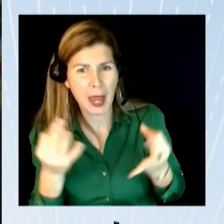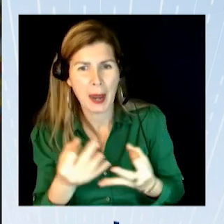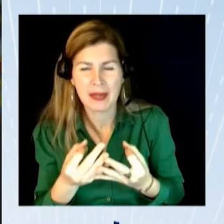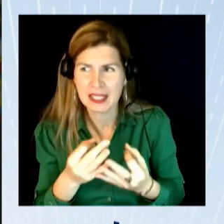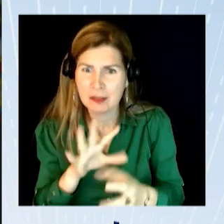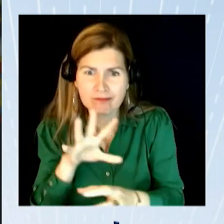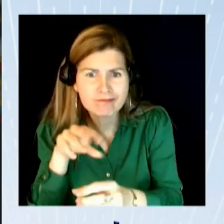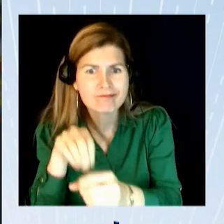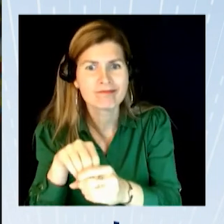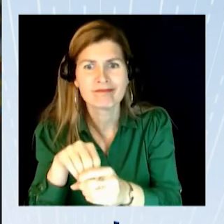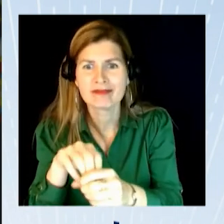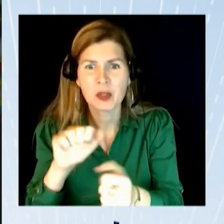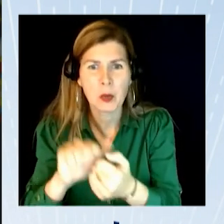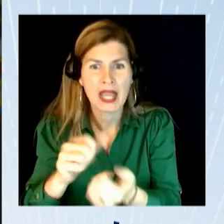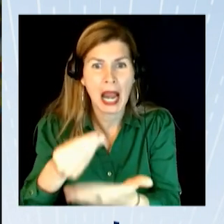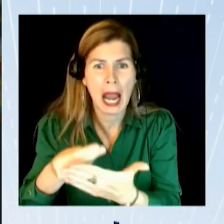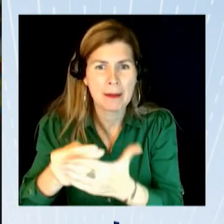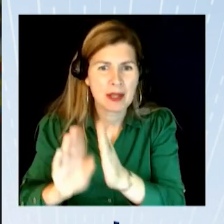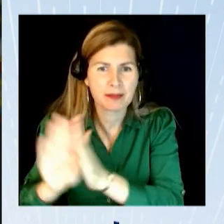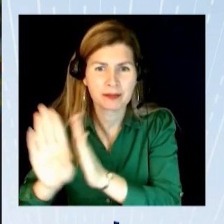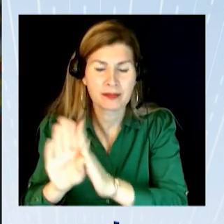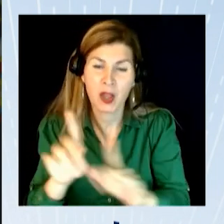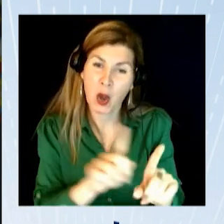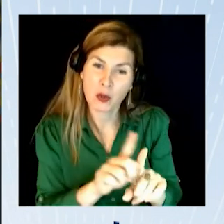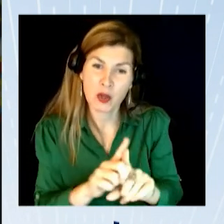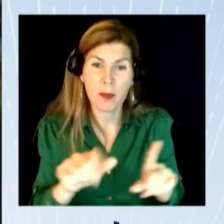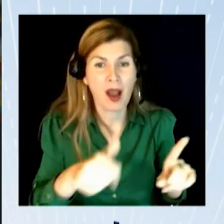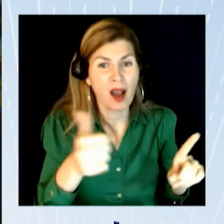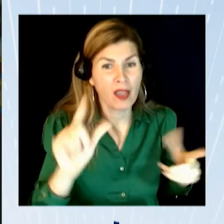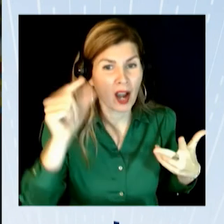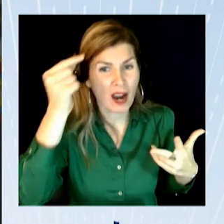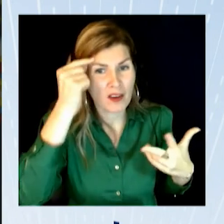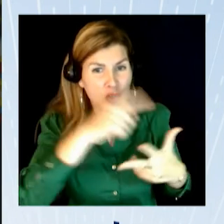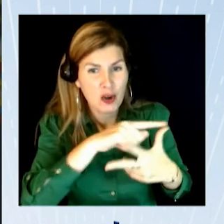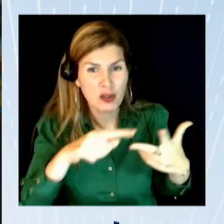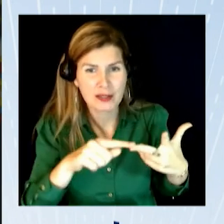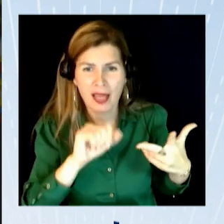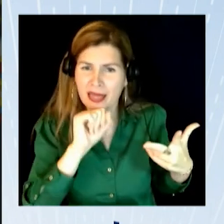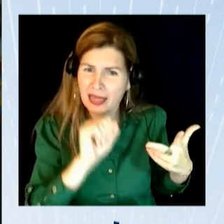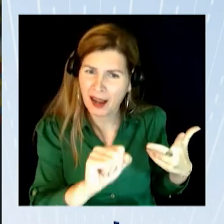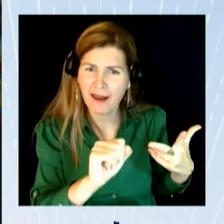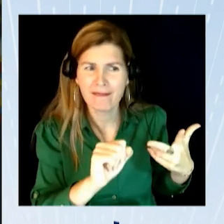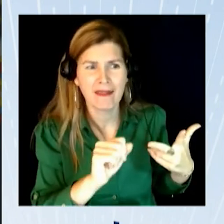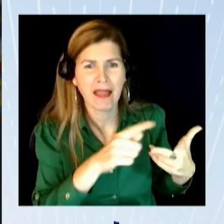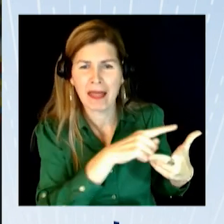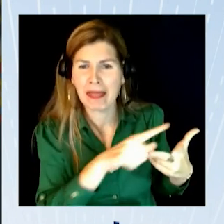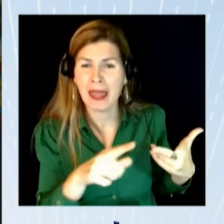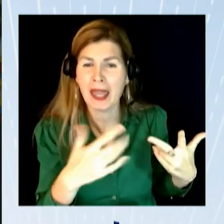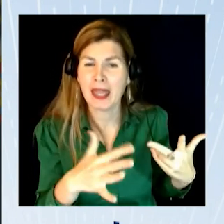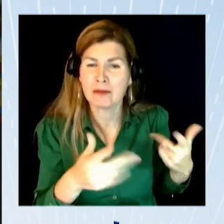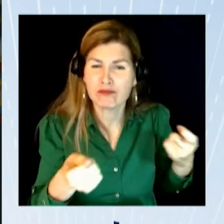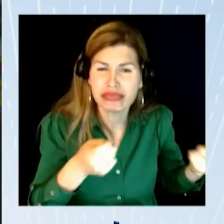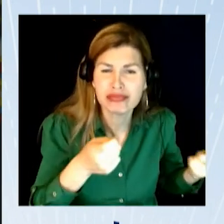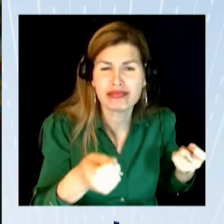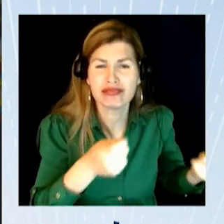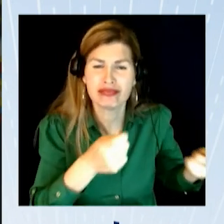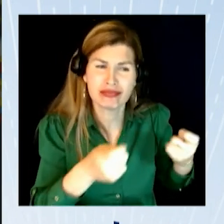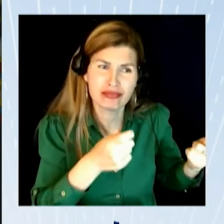emerging economies. So also my fellow governors love these strong women. They're running hard states, but they're doing it with